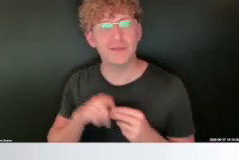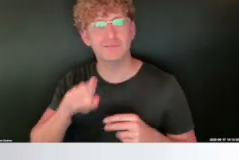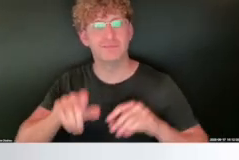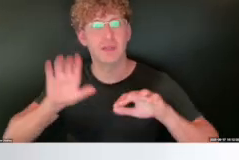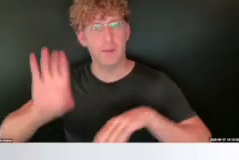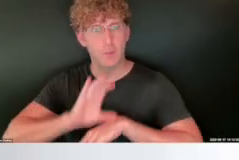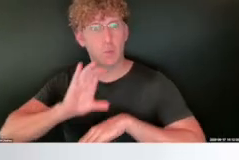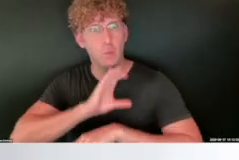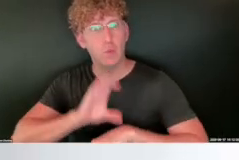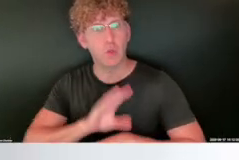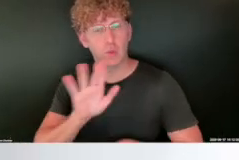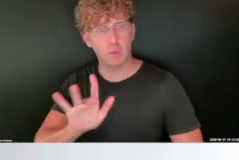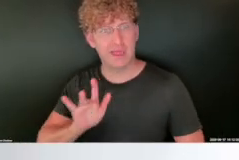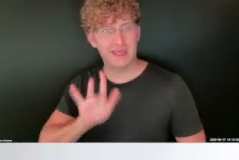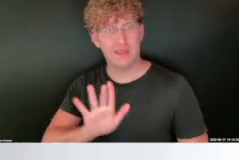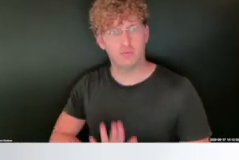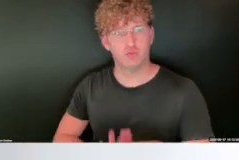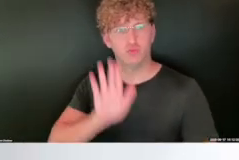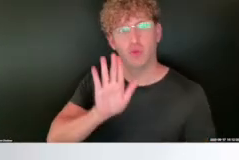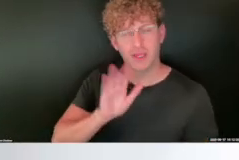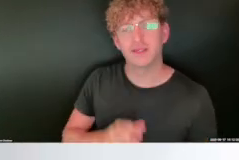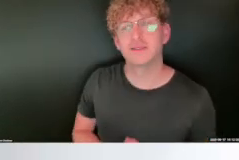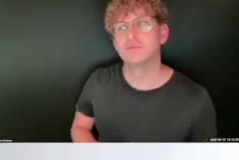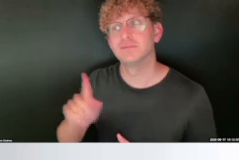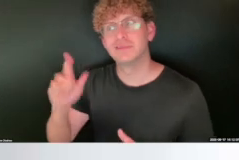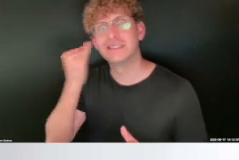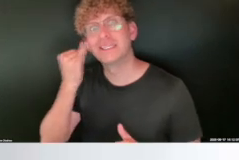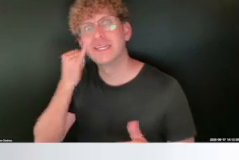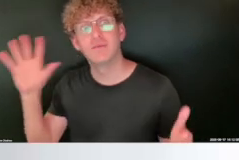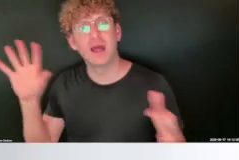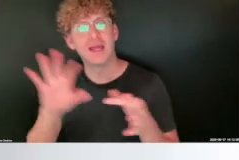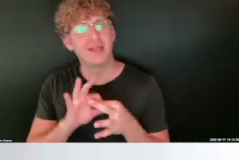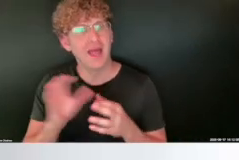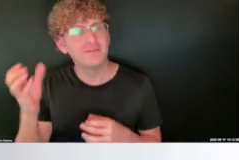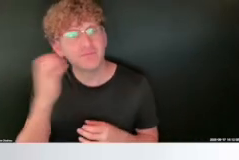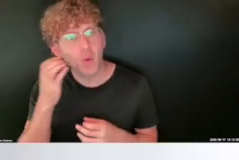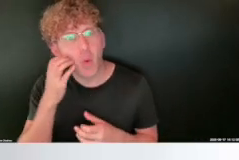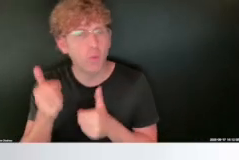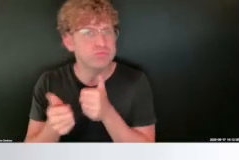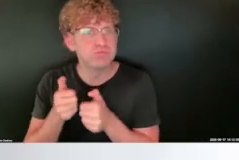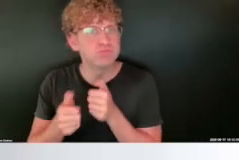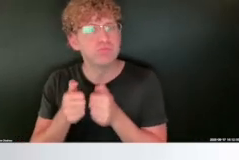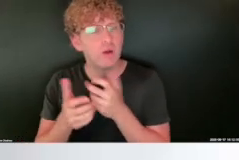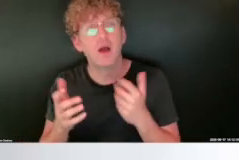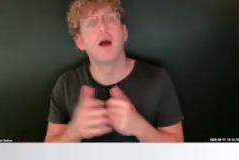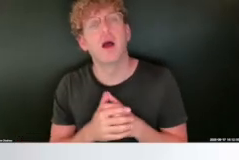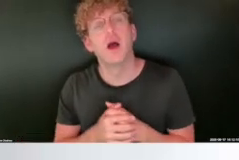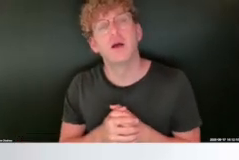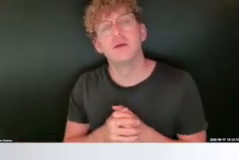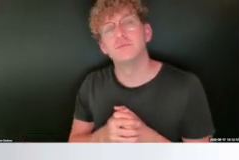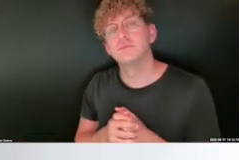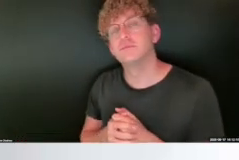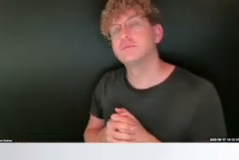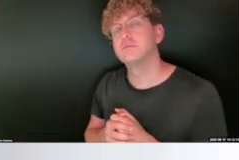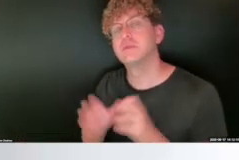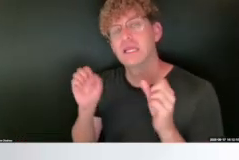hand feature under participants. If you are using your phone, raise your hand in the More tab, and you